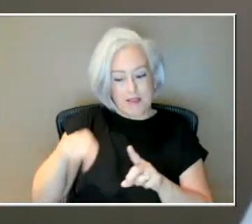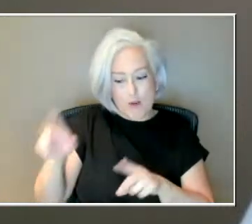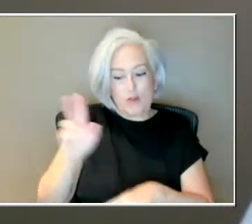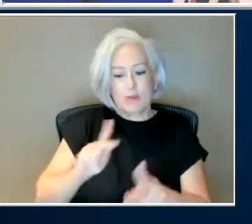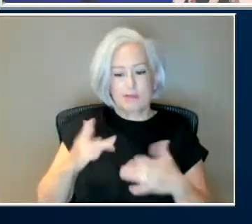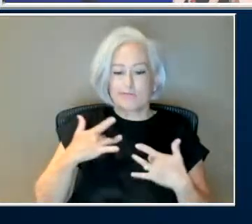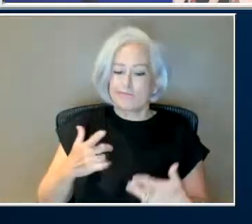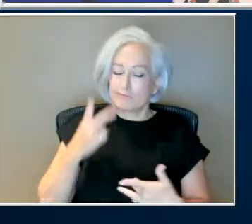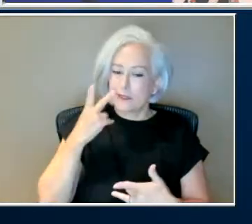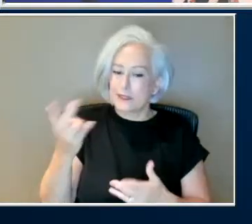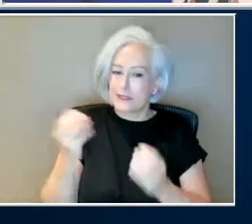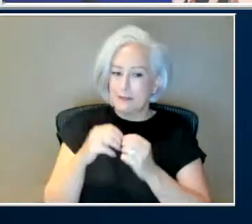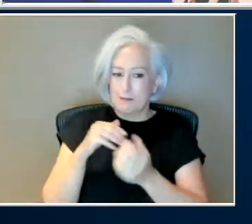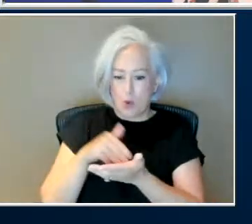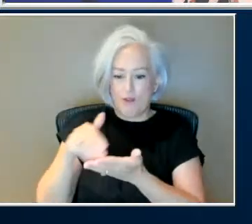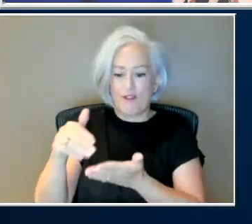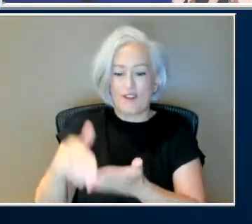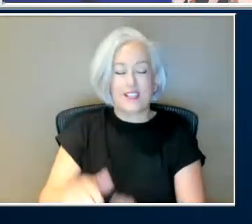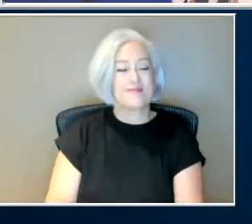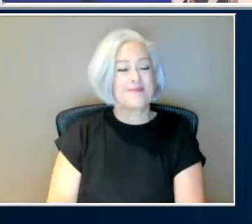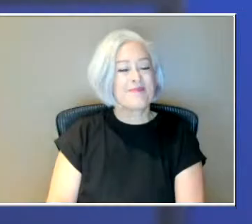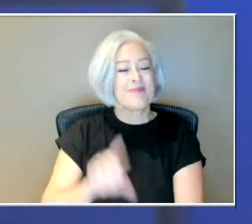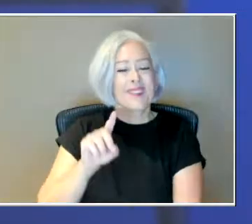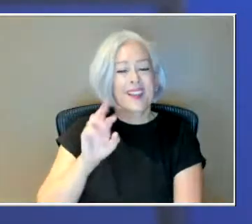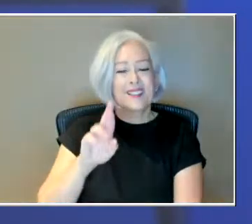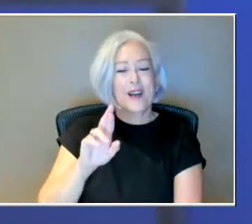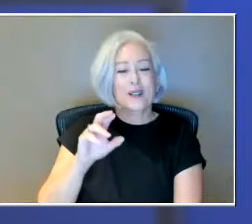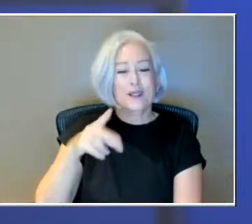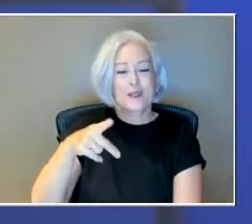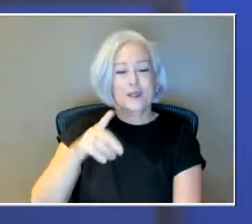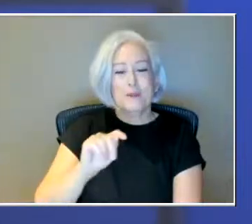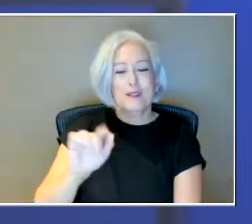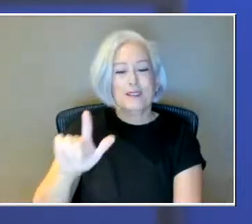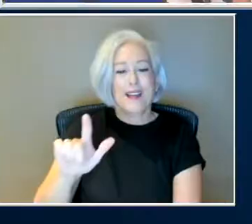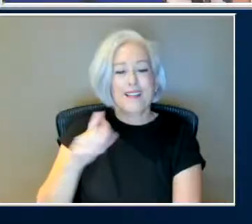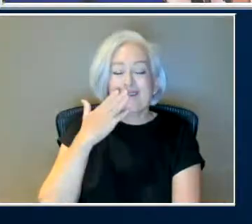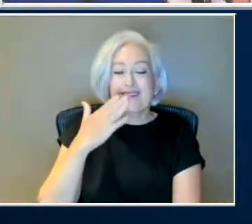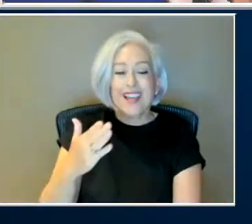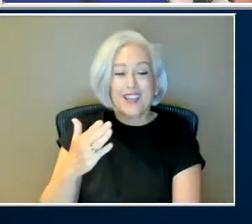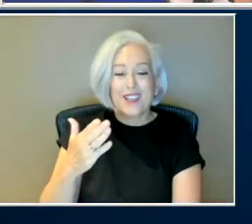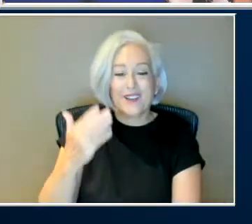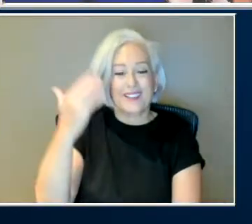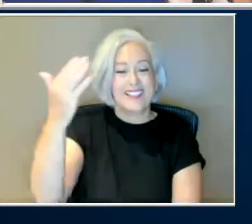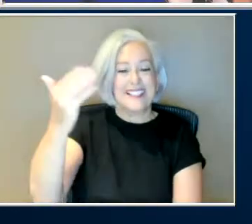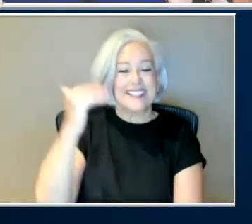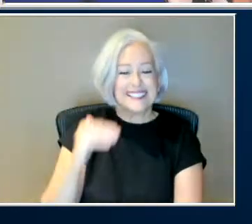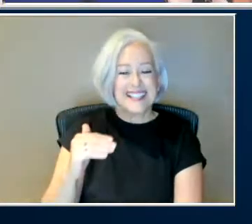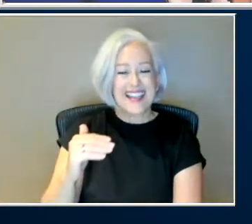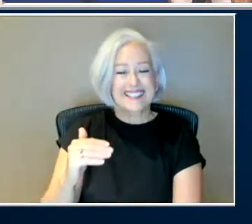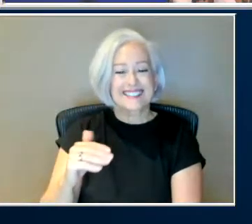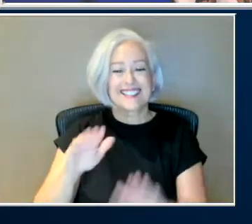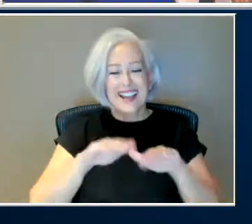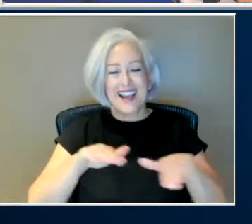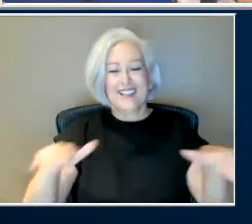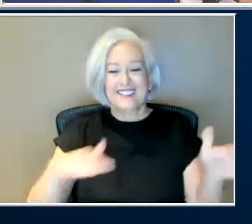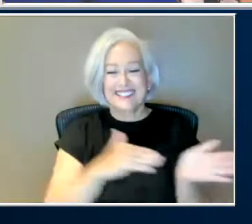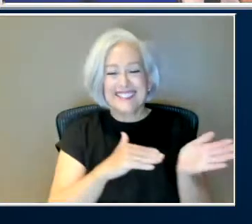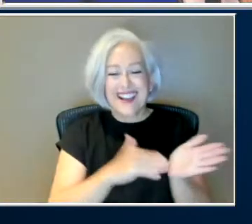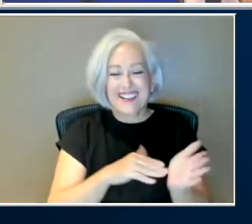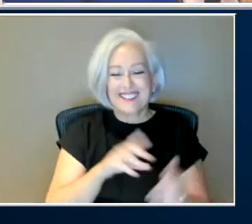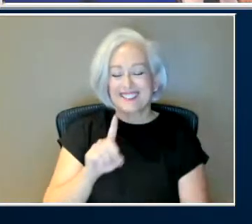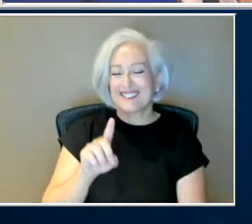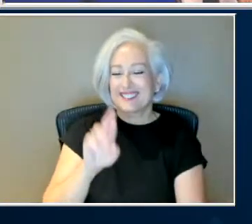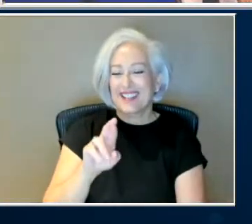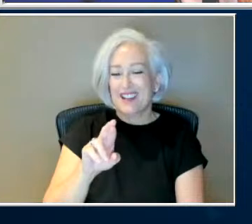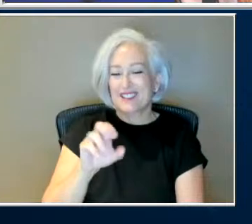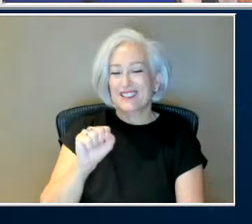often. Dr. Patel, thank you. Let's move on to our pediatrician, Dr. Stephen Lauer. Good morning. How are you?